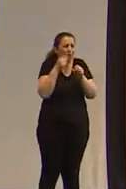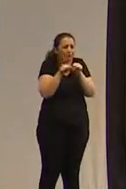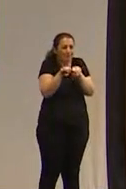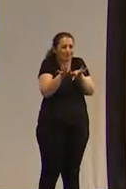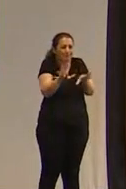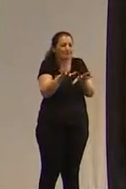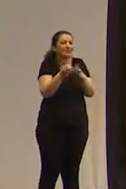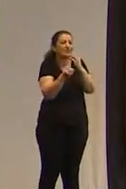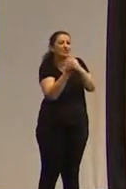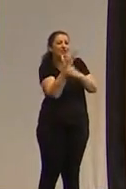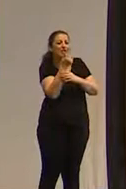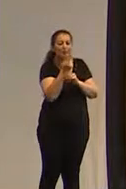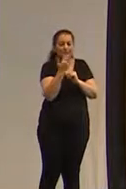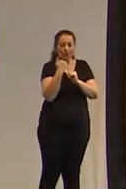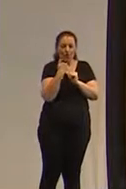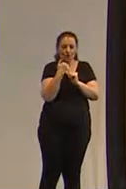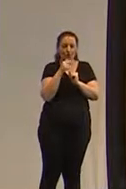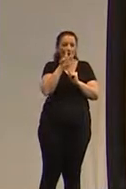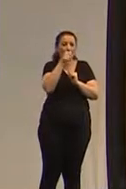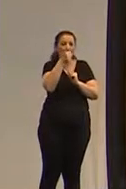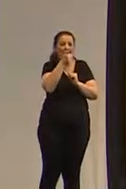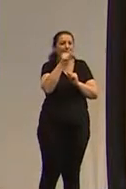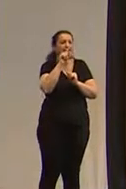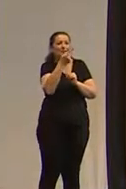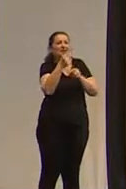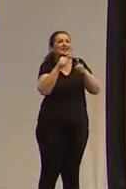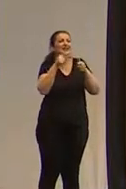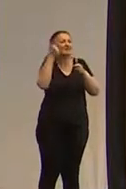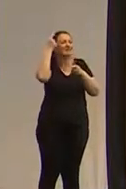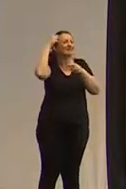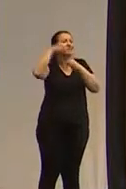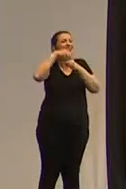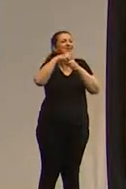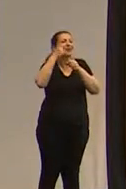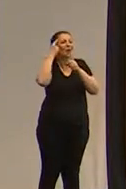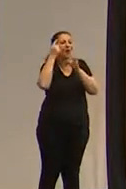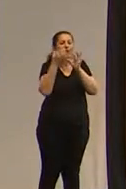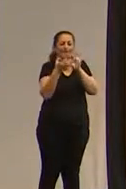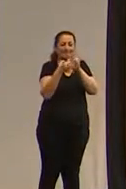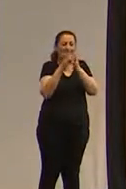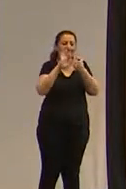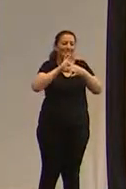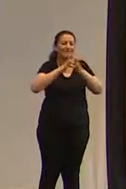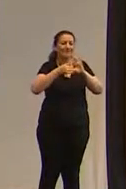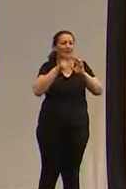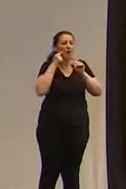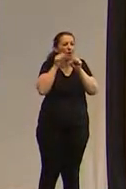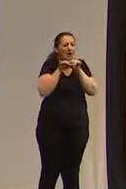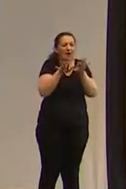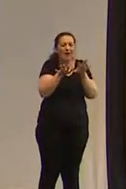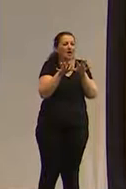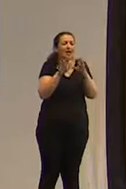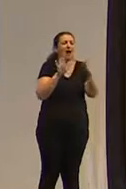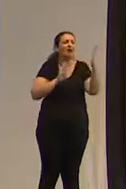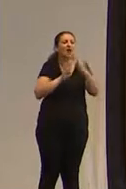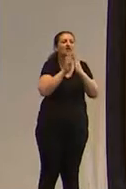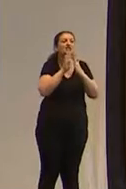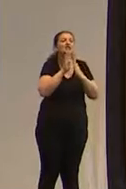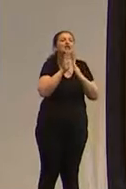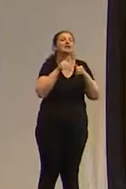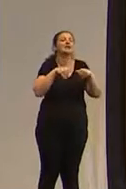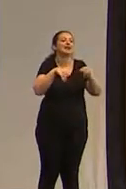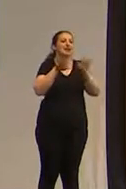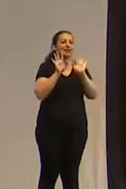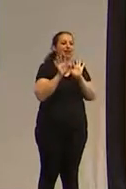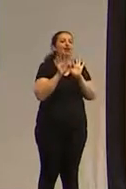certain pattern i talked about the neurons of 36 000 rats and it's not